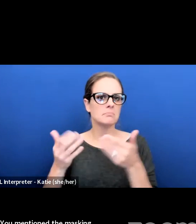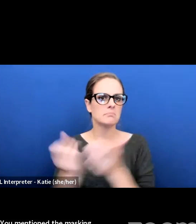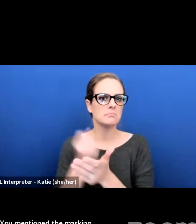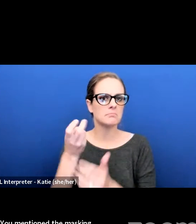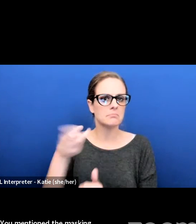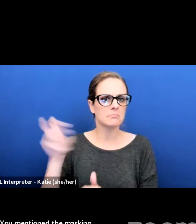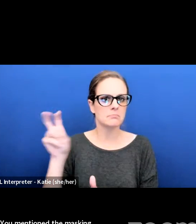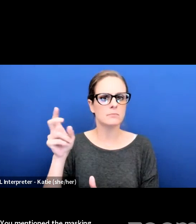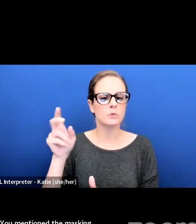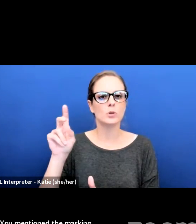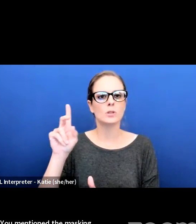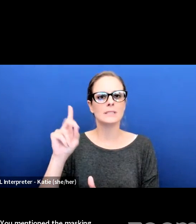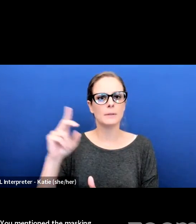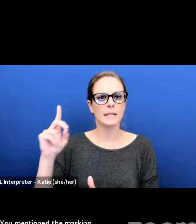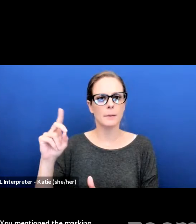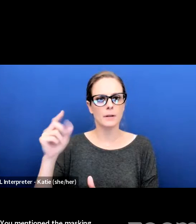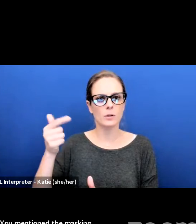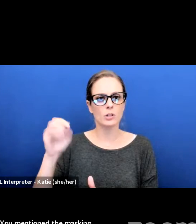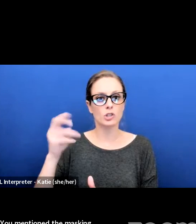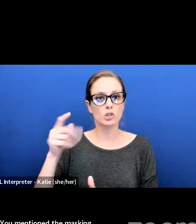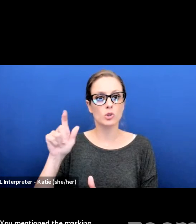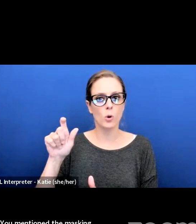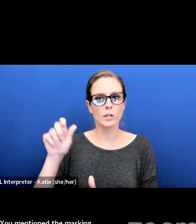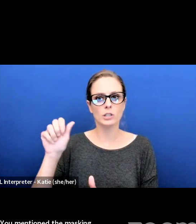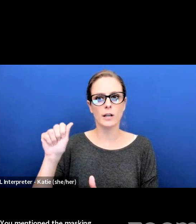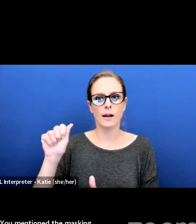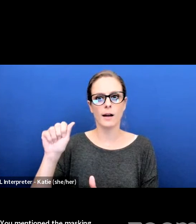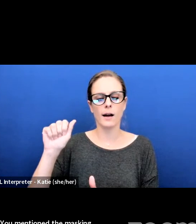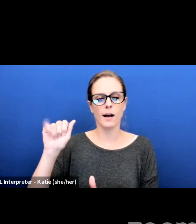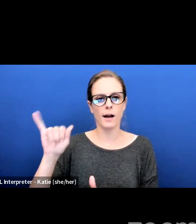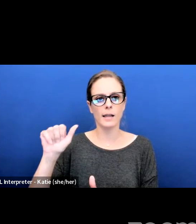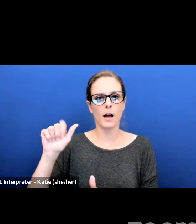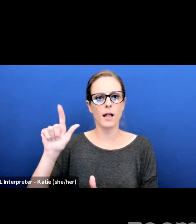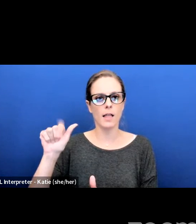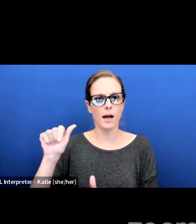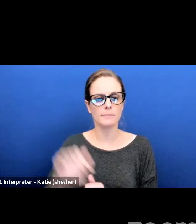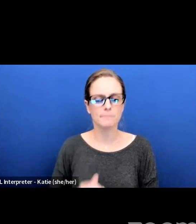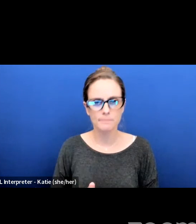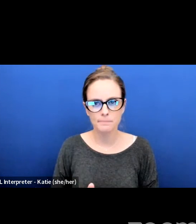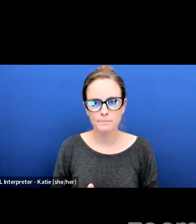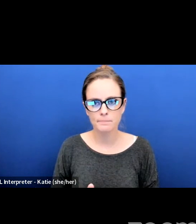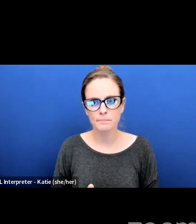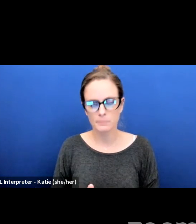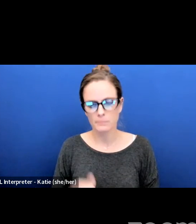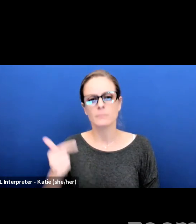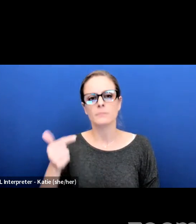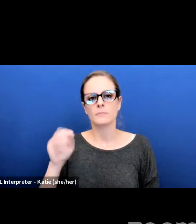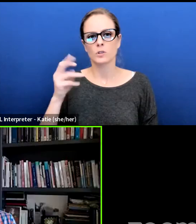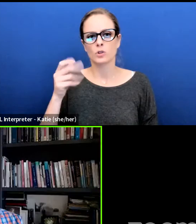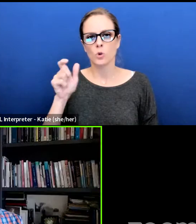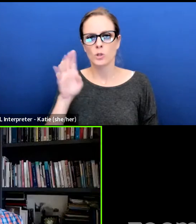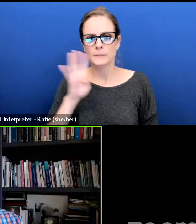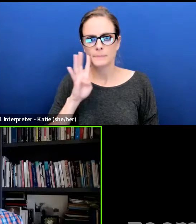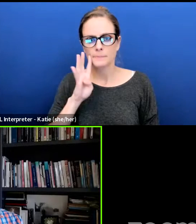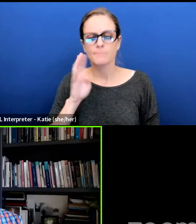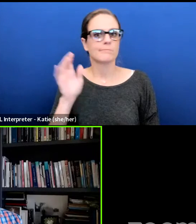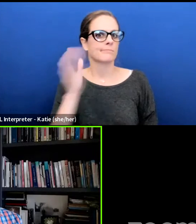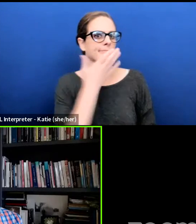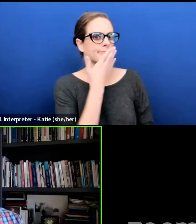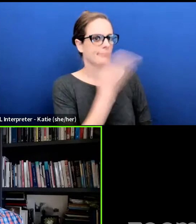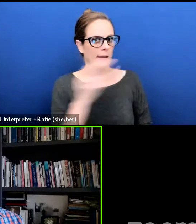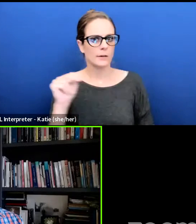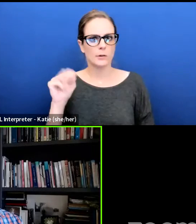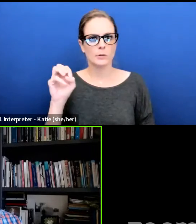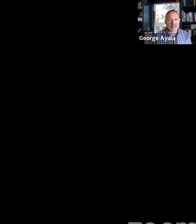to Deputy Director George Ayala. Thank you, Nestor. We are definitely in a summer surge, and I actually think I